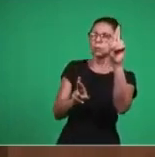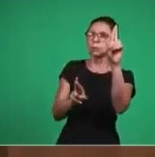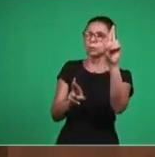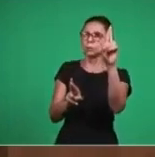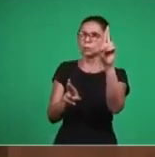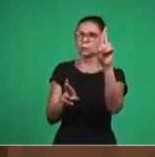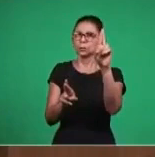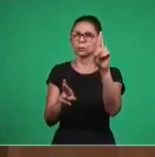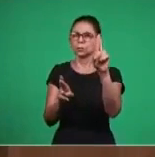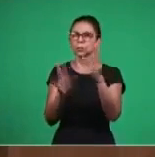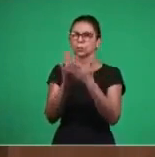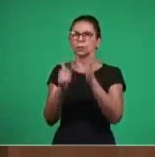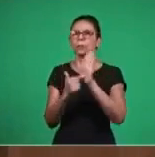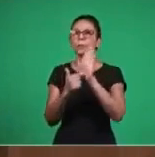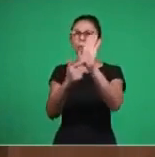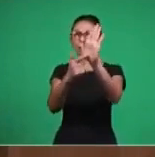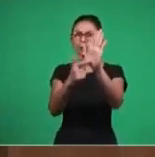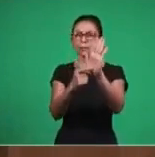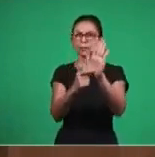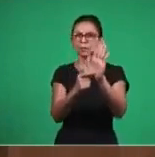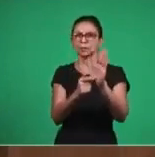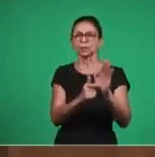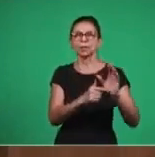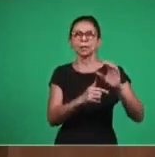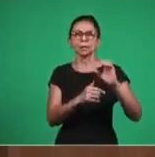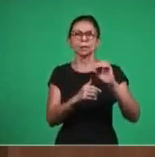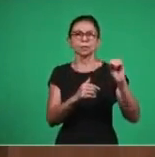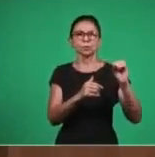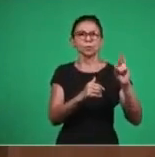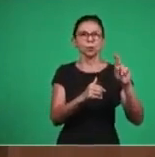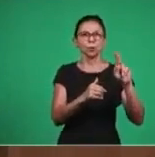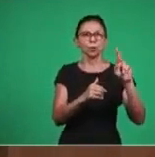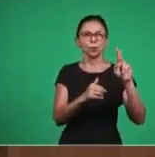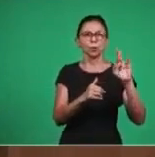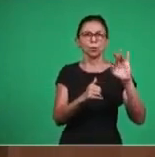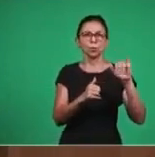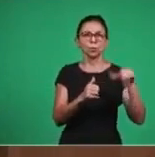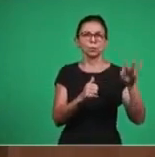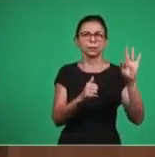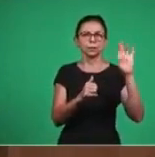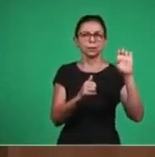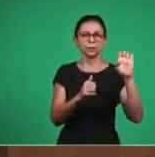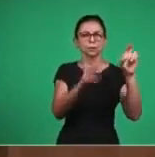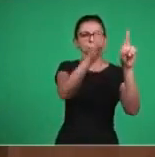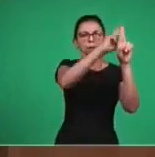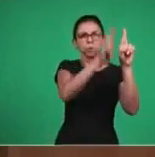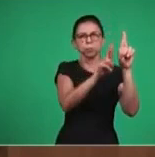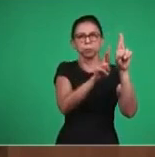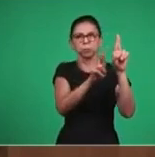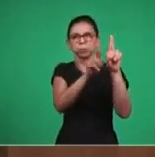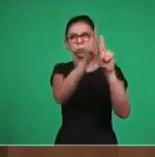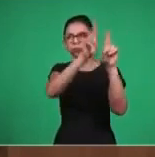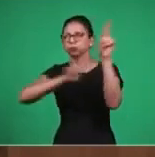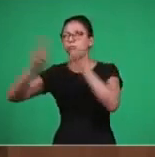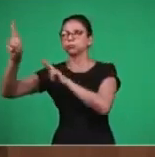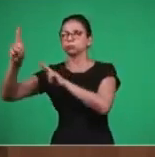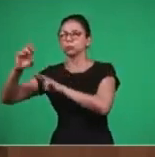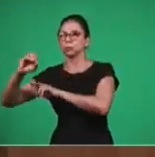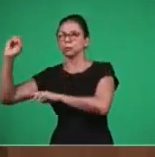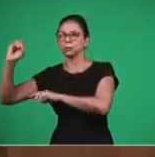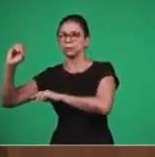says, it's like a lightning that comes from the east and is seen on the west. That's how it's the return of the Lord will take